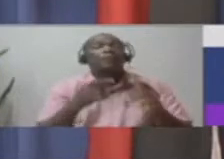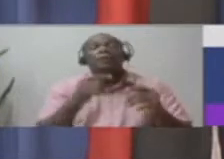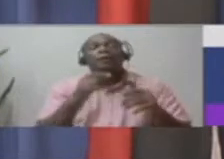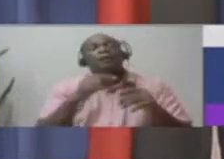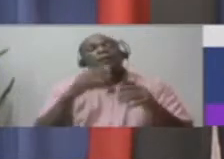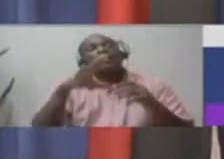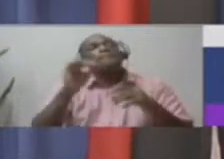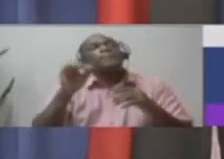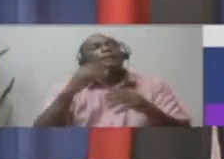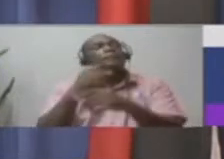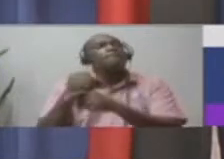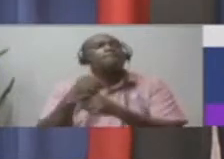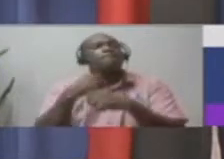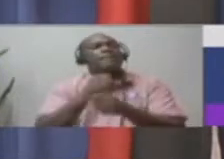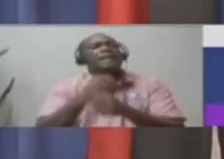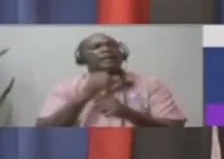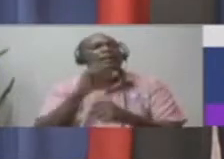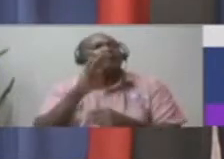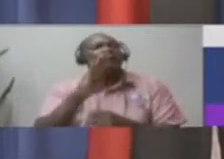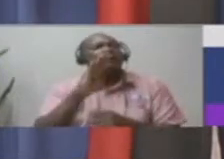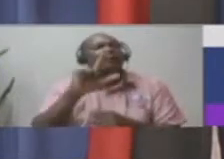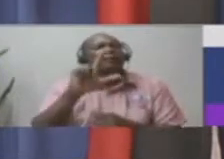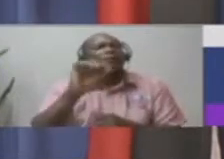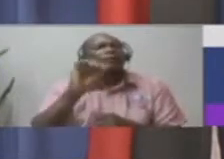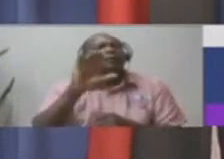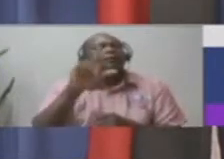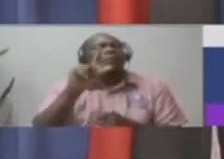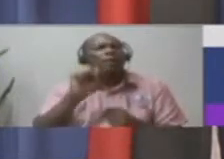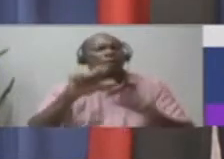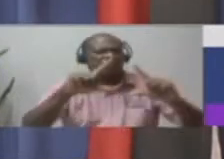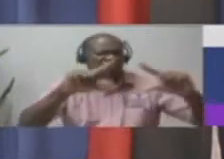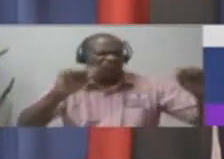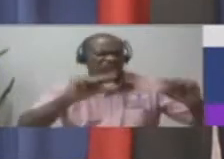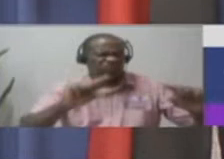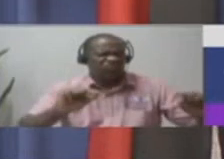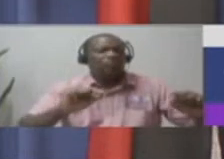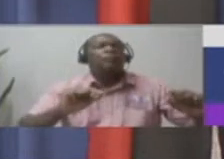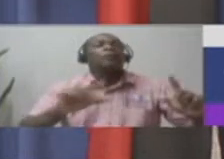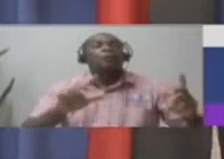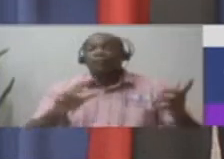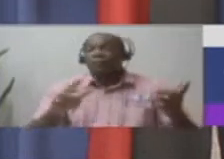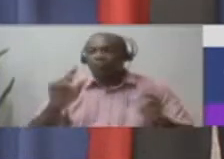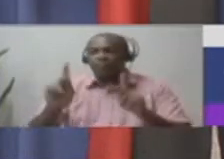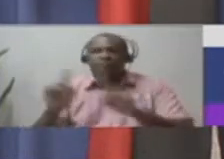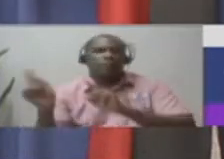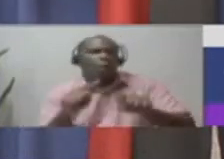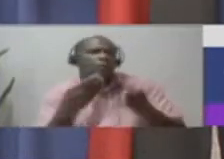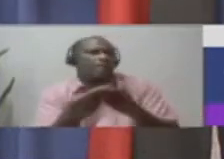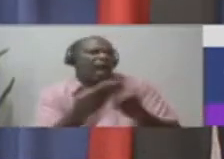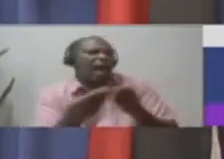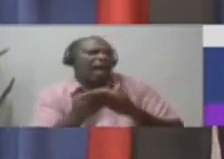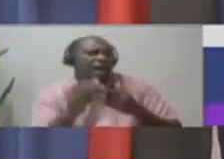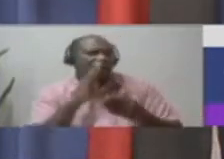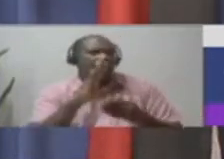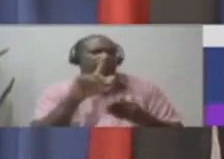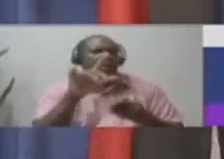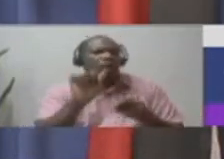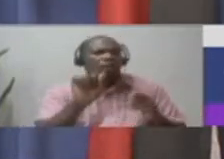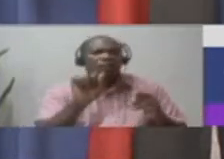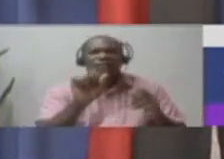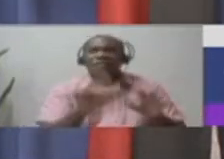vaccinated. And we hope that most of them by now would have been looking in that direction. Yes, your non-COVID